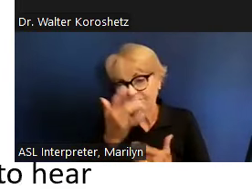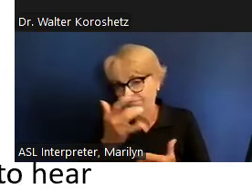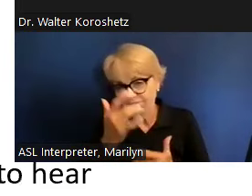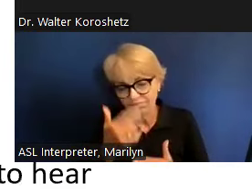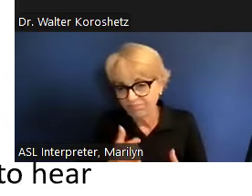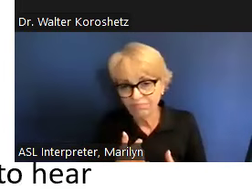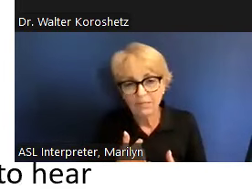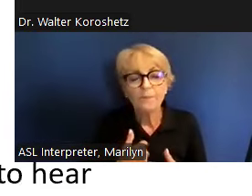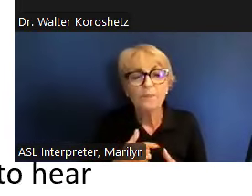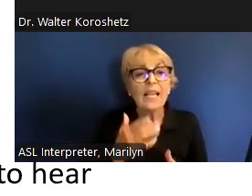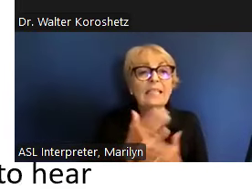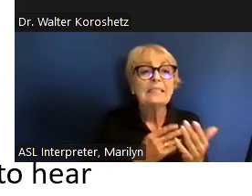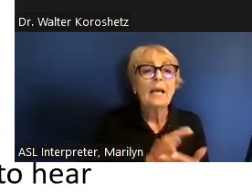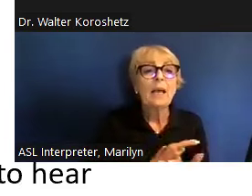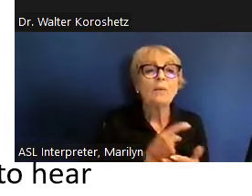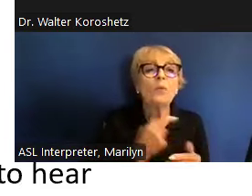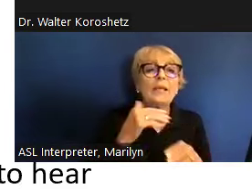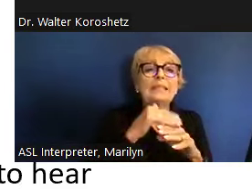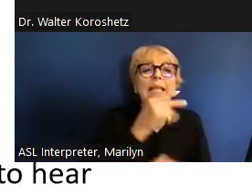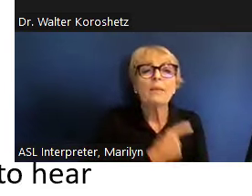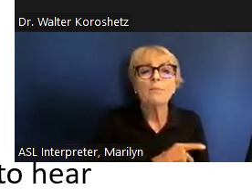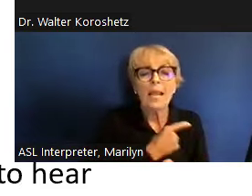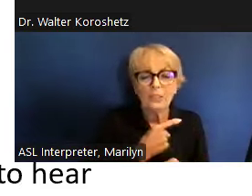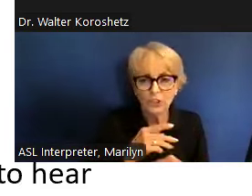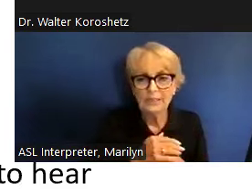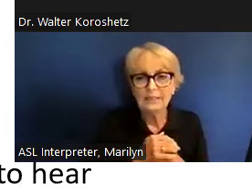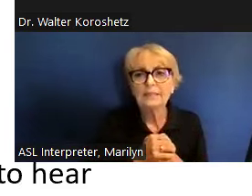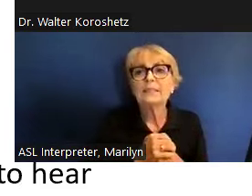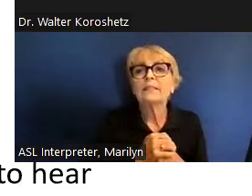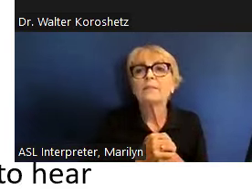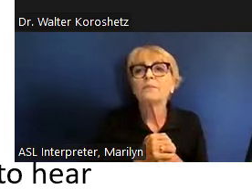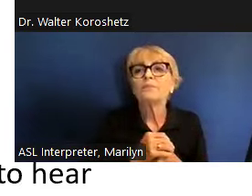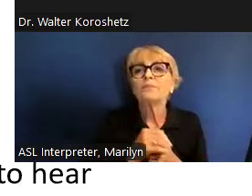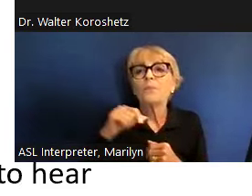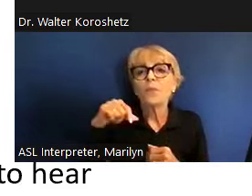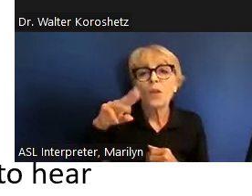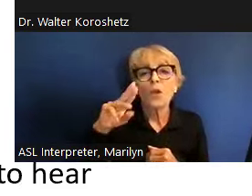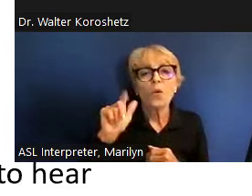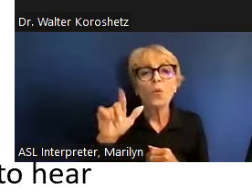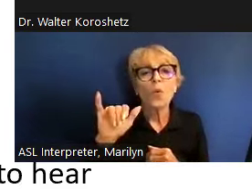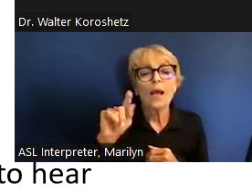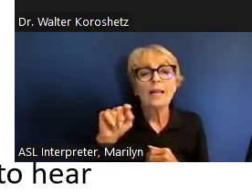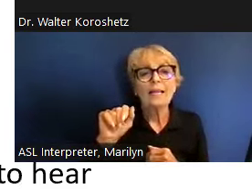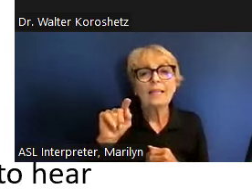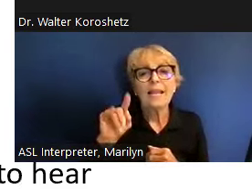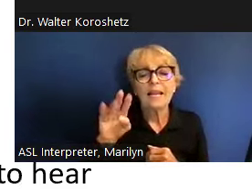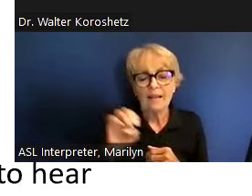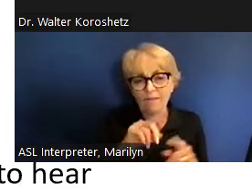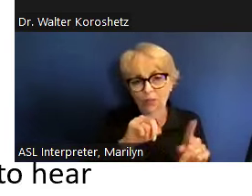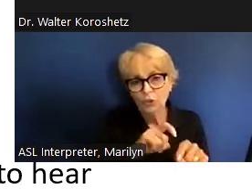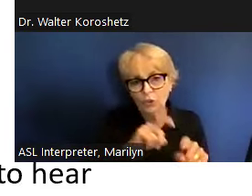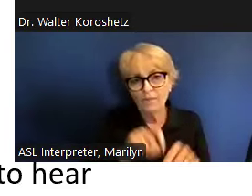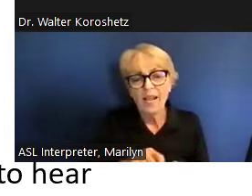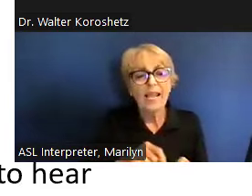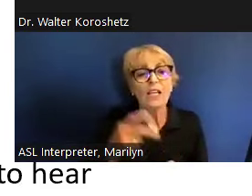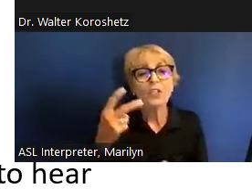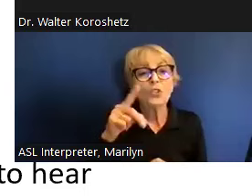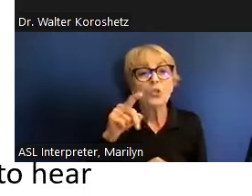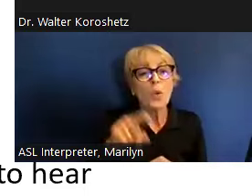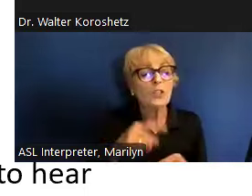We send patients a qualitative survey afterwards. It has 2 questions. One of them is, what was the most